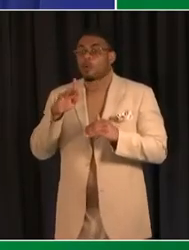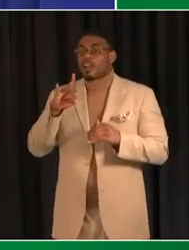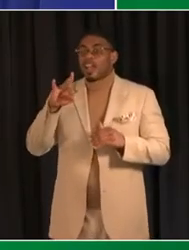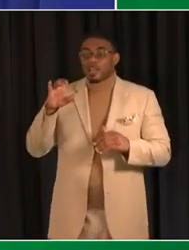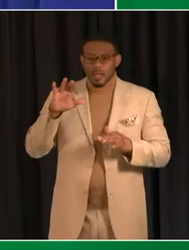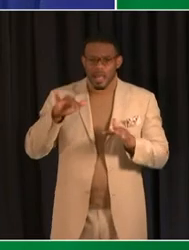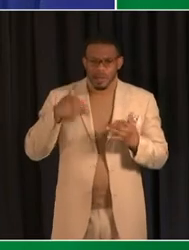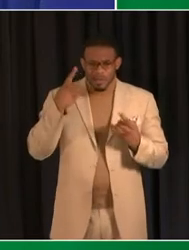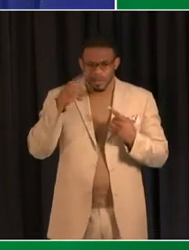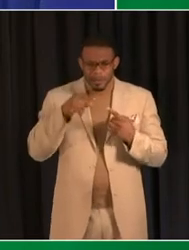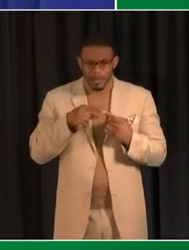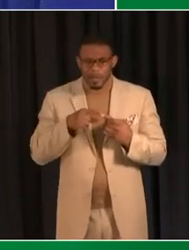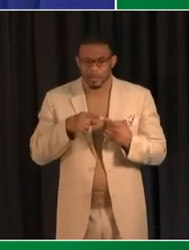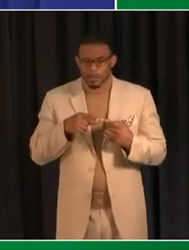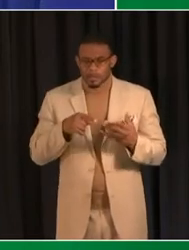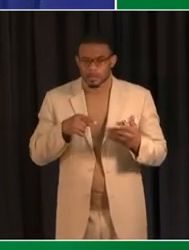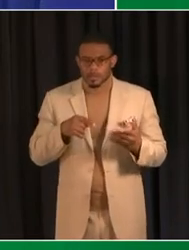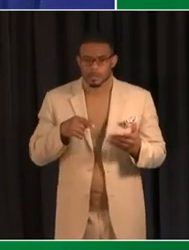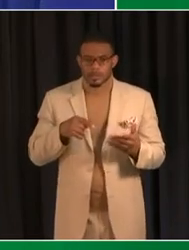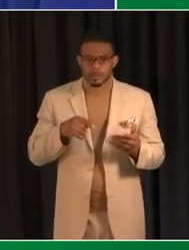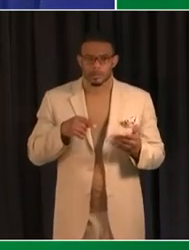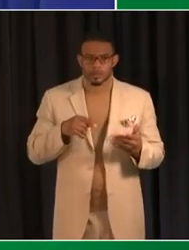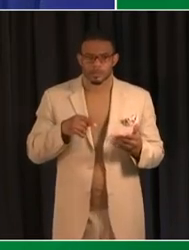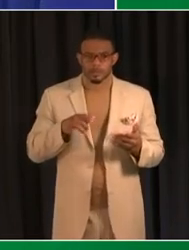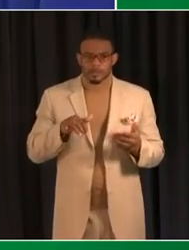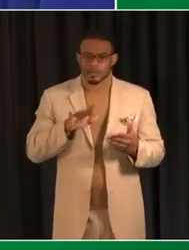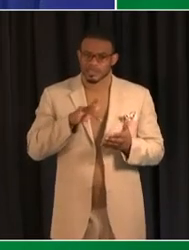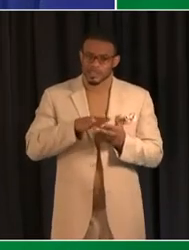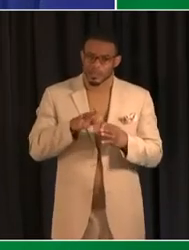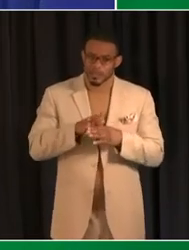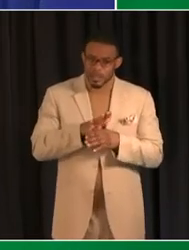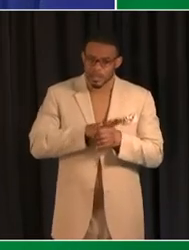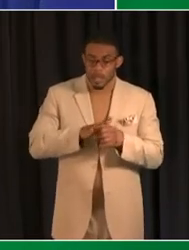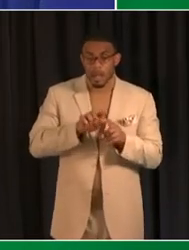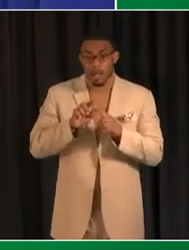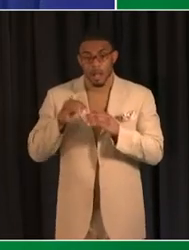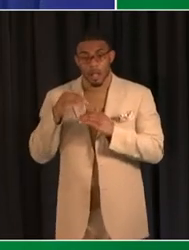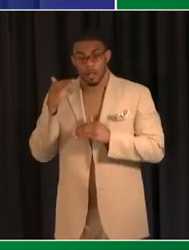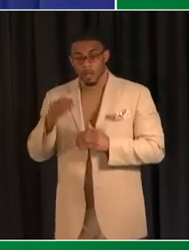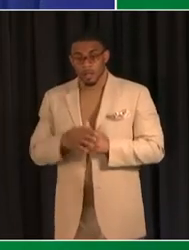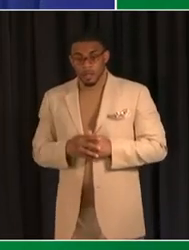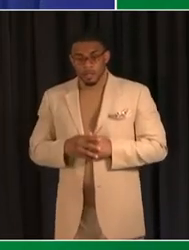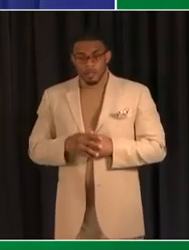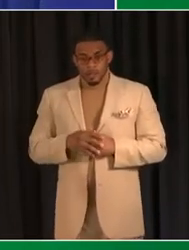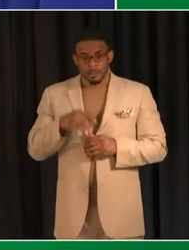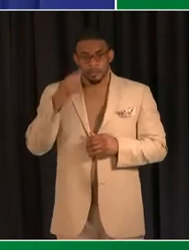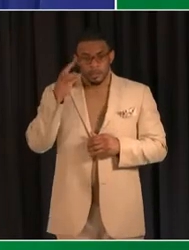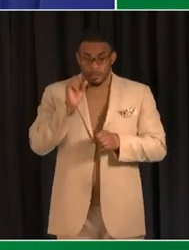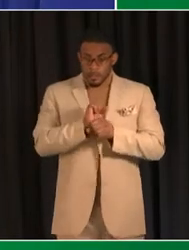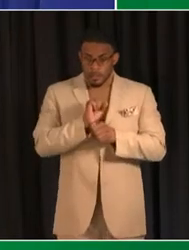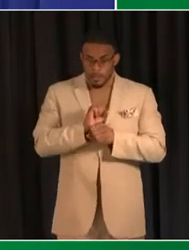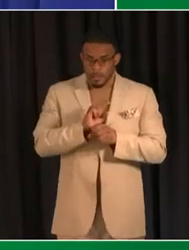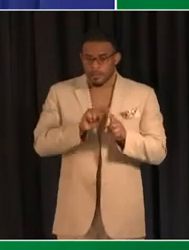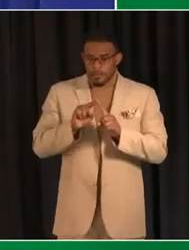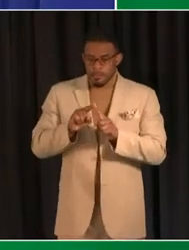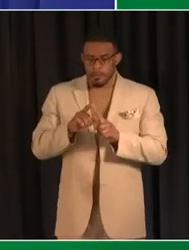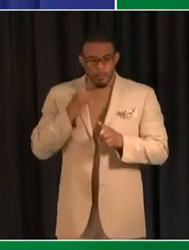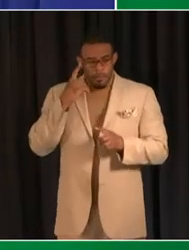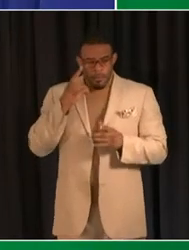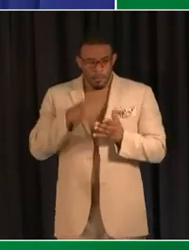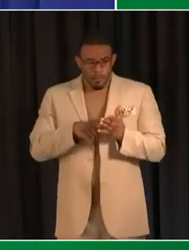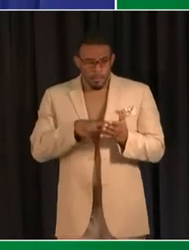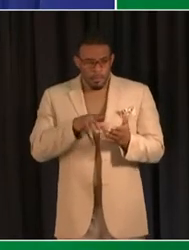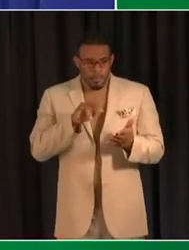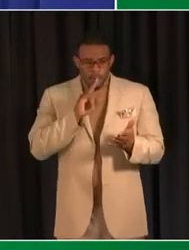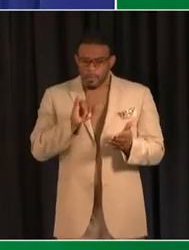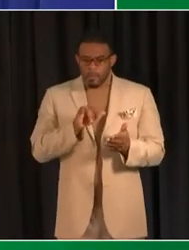over 800. So how do we think about, the central business district and beyond for work as well? So